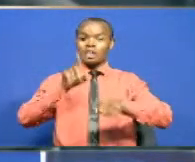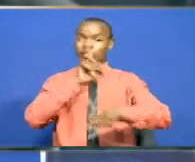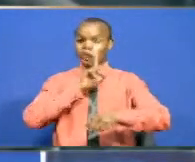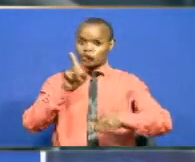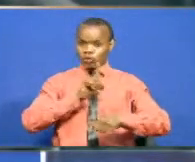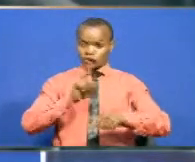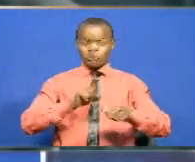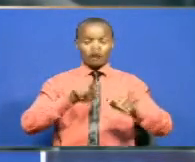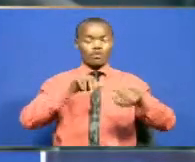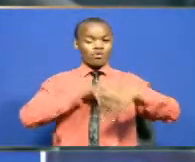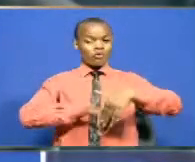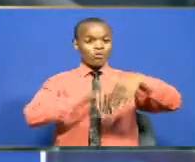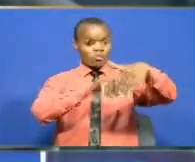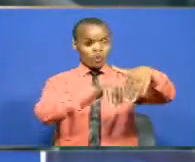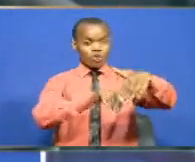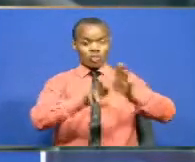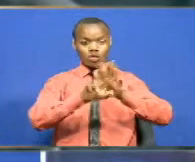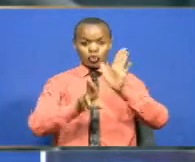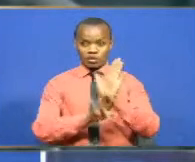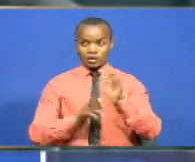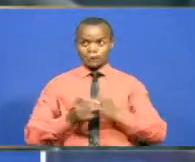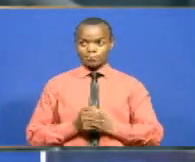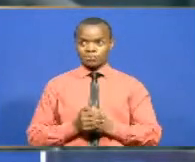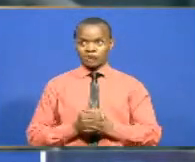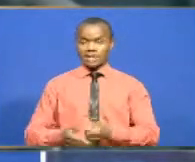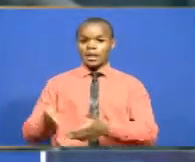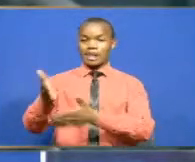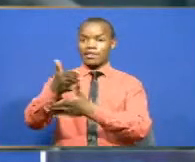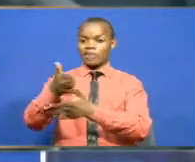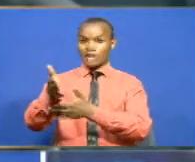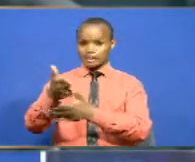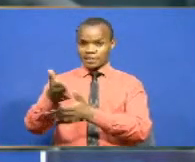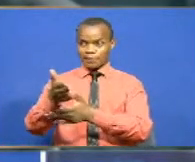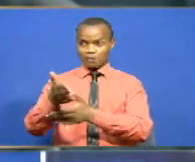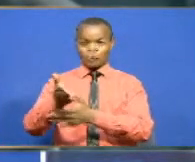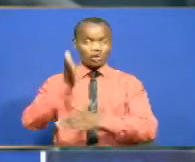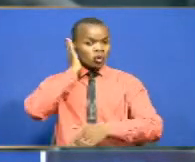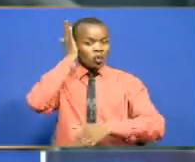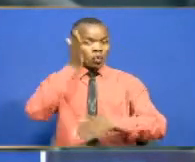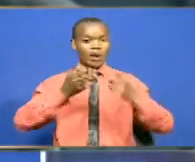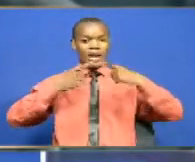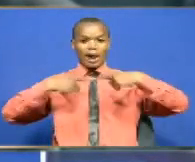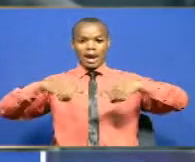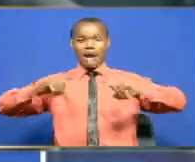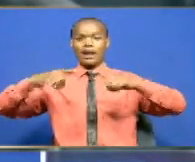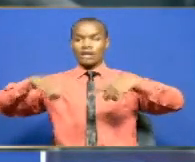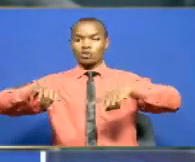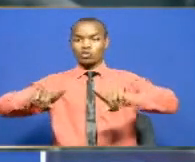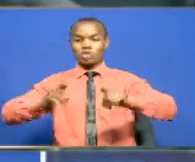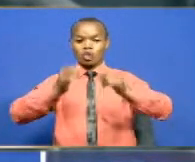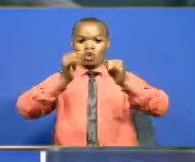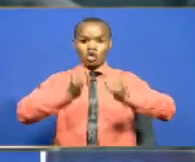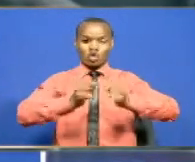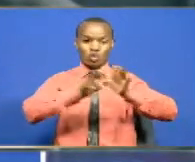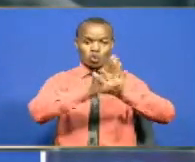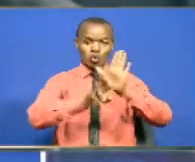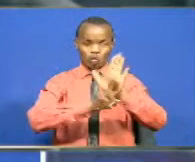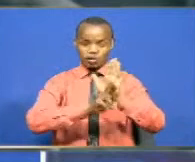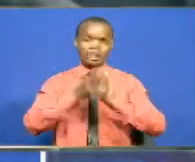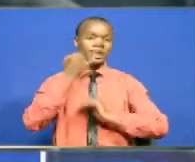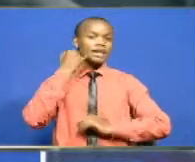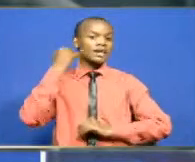government. And therefore, on Thursday, we will make an announcement on new containment measures for